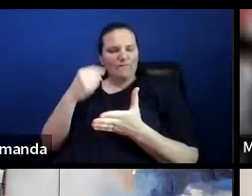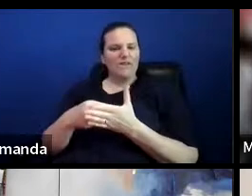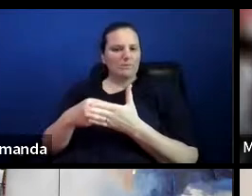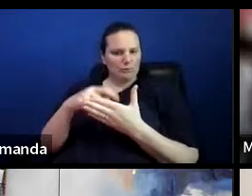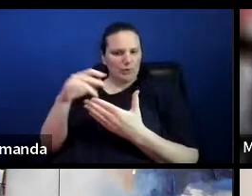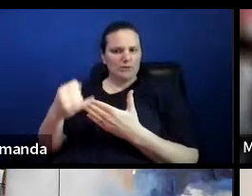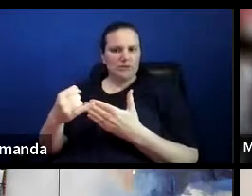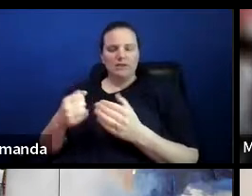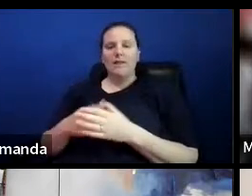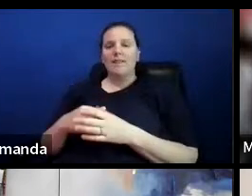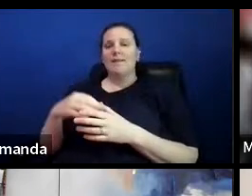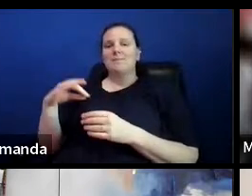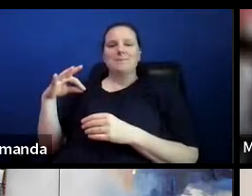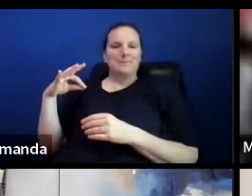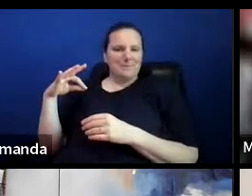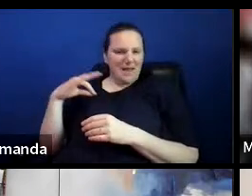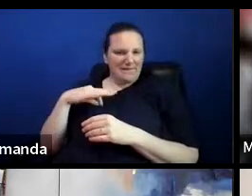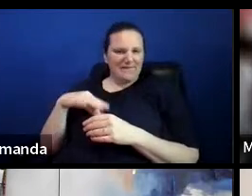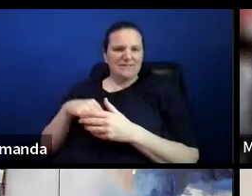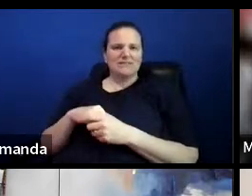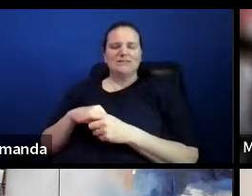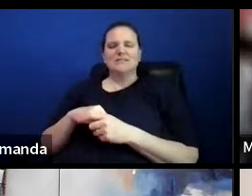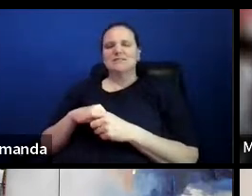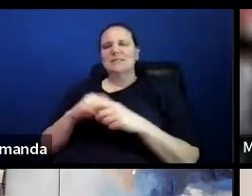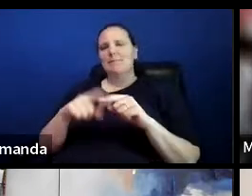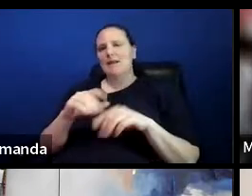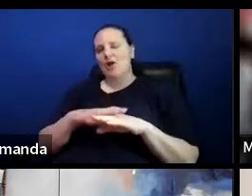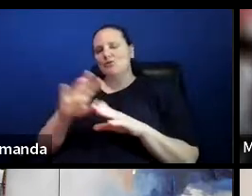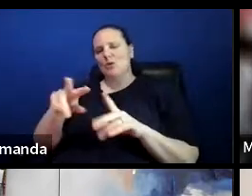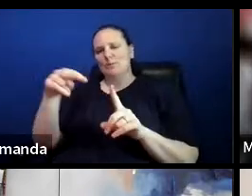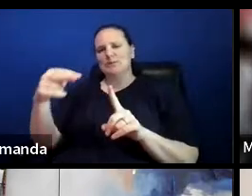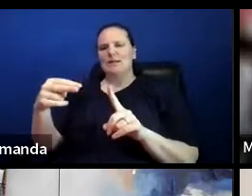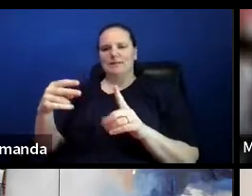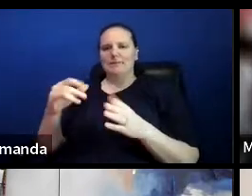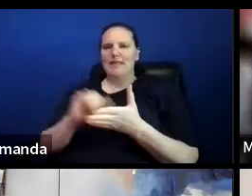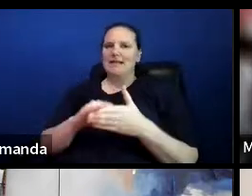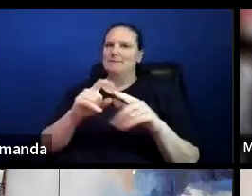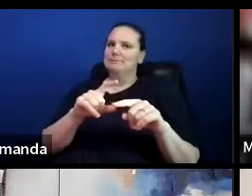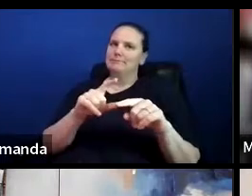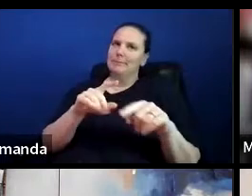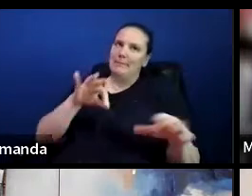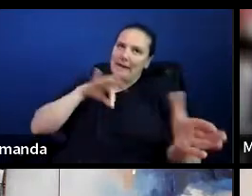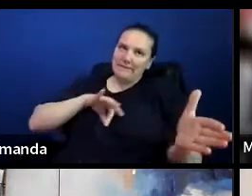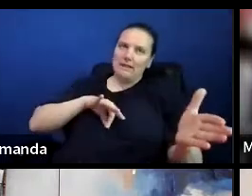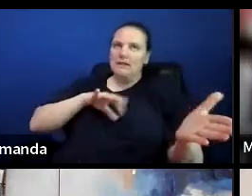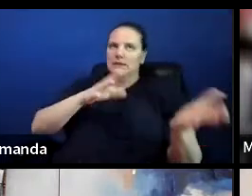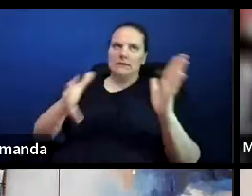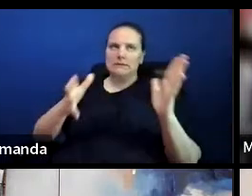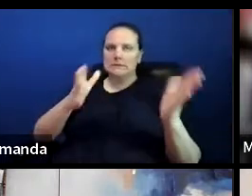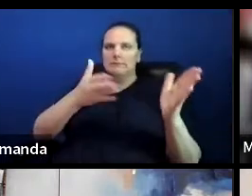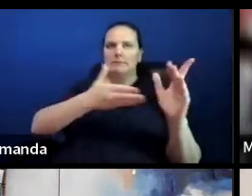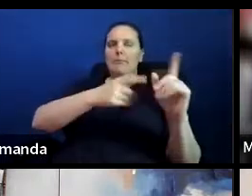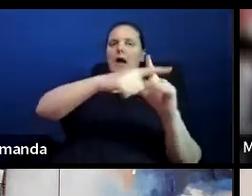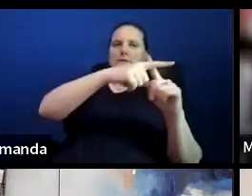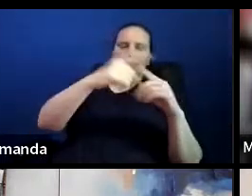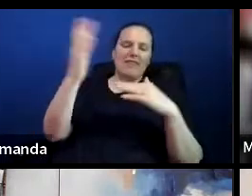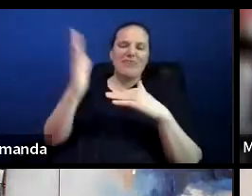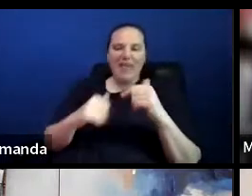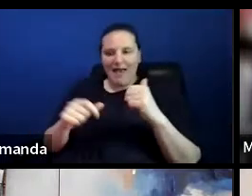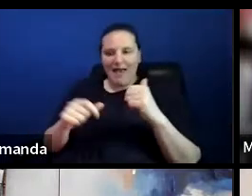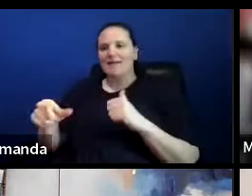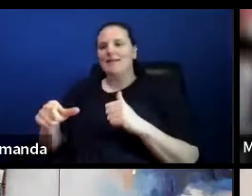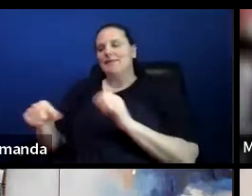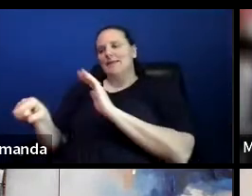the benefit, I guess, depending on your perspective, the benefit outweighs that downside. But I think they can speak to